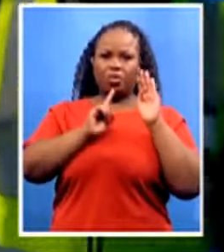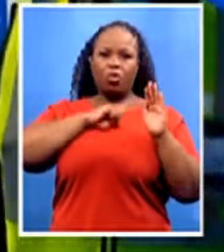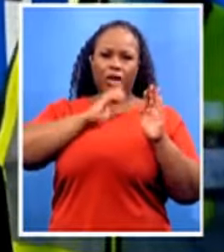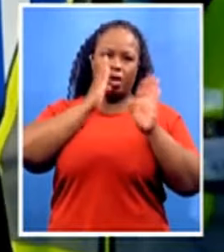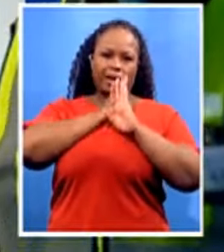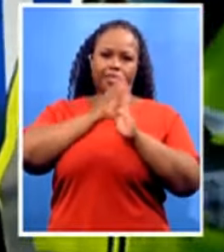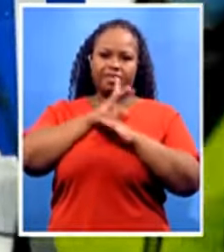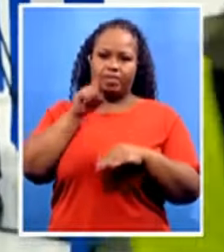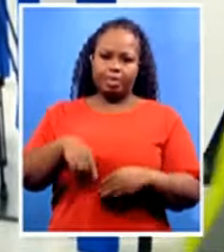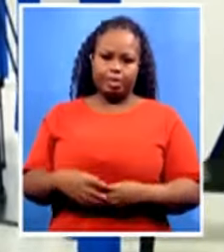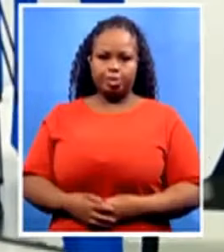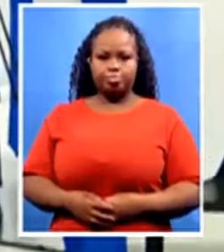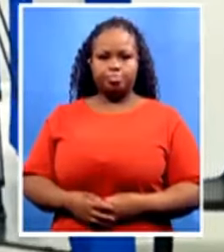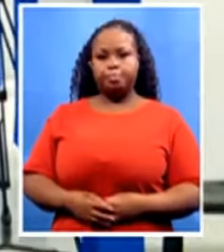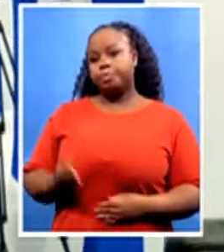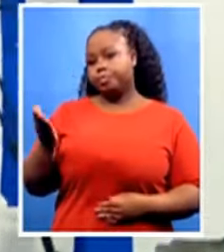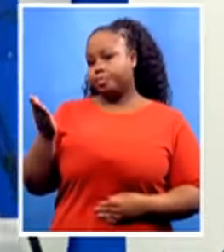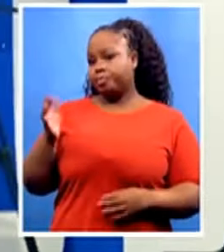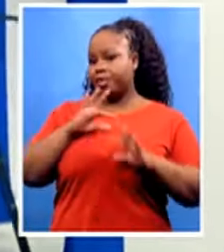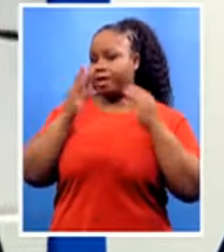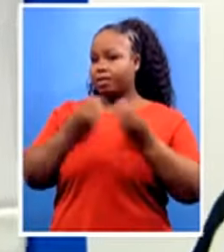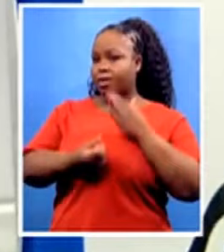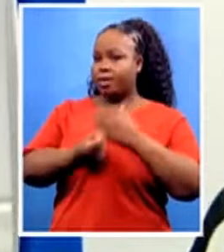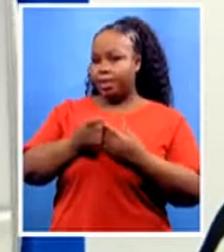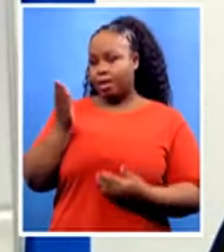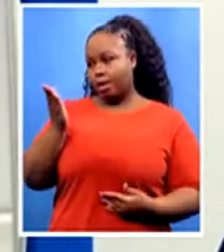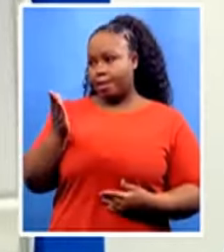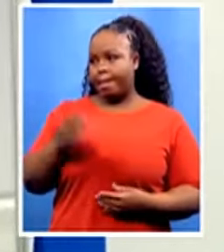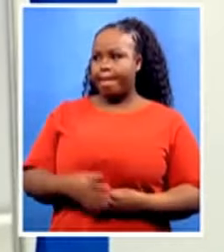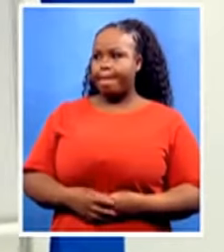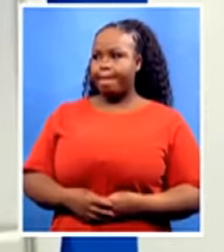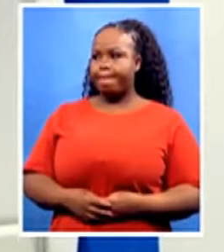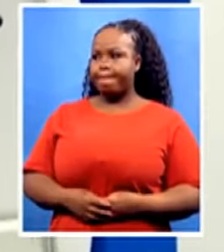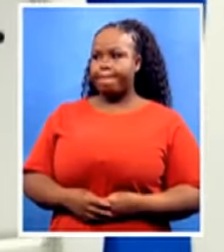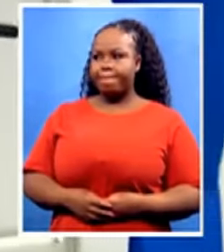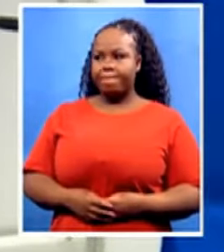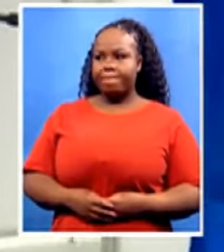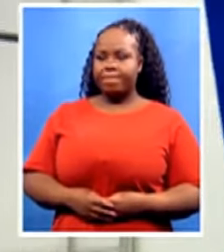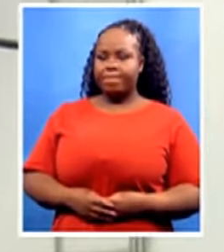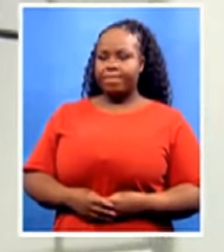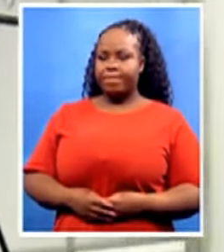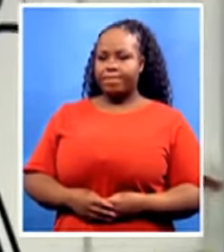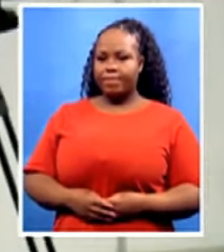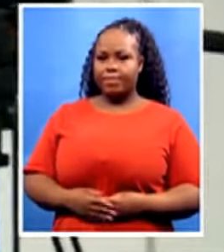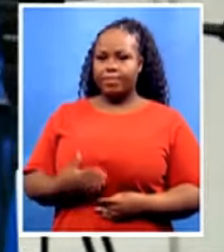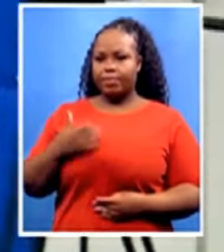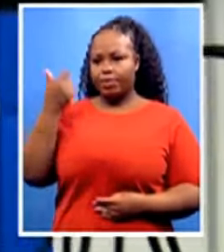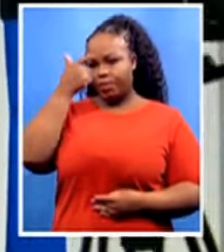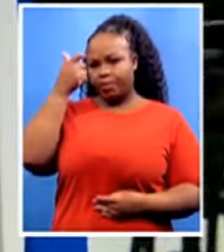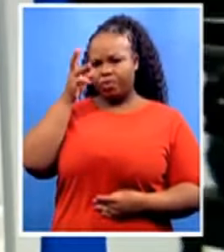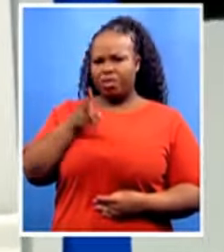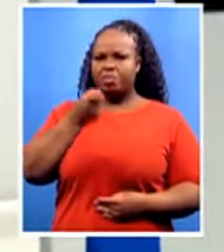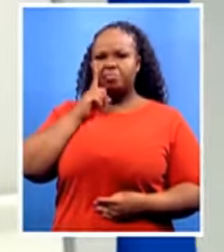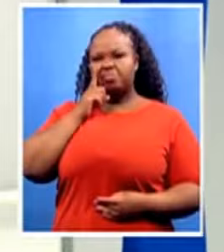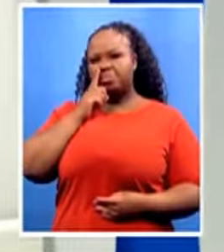all happens, and this is where they will be screened. I'm going to see if I can't try and get a nurse, Desiree. As